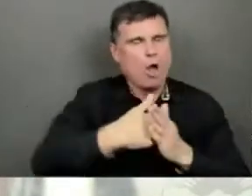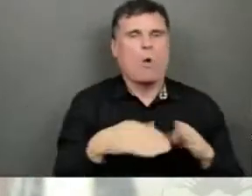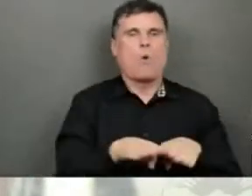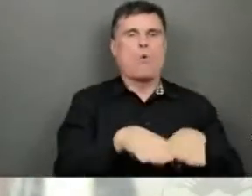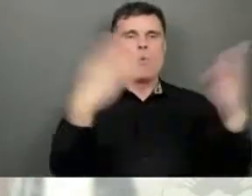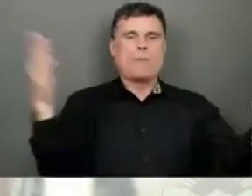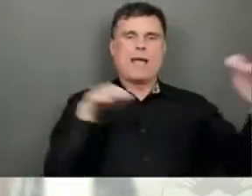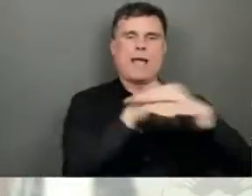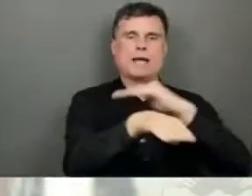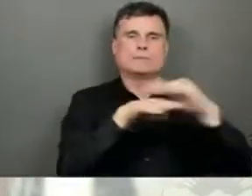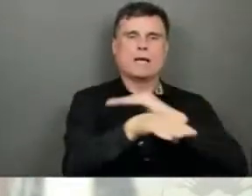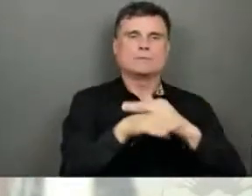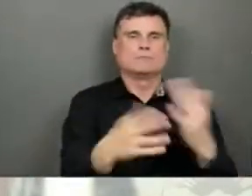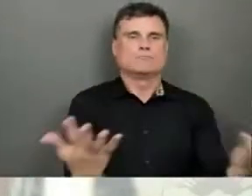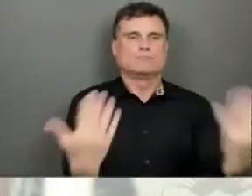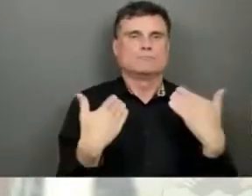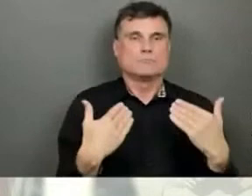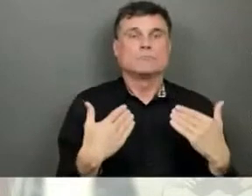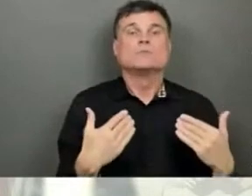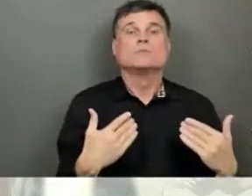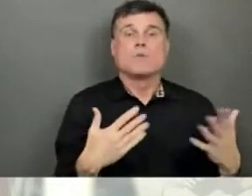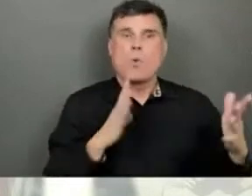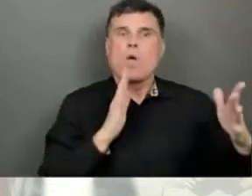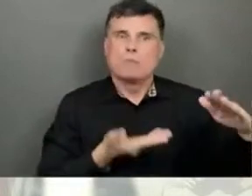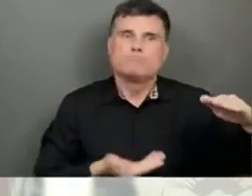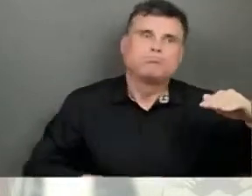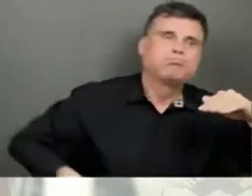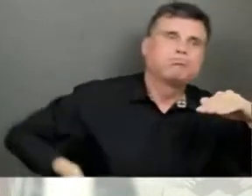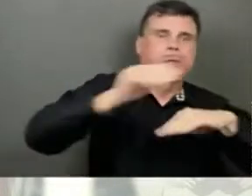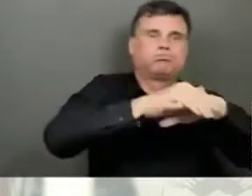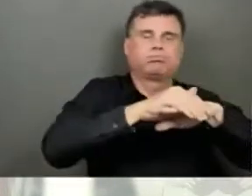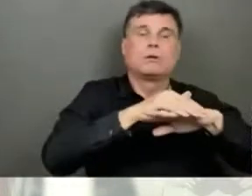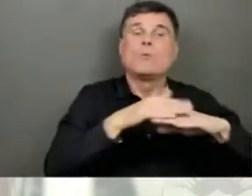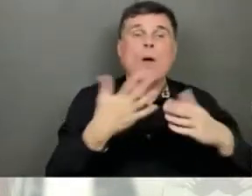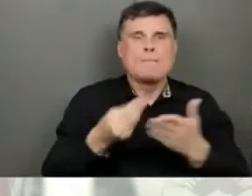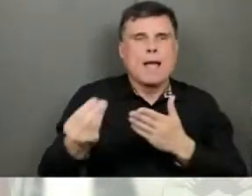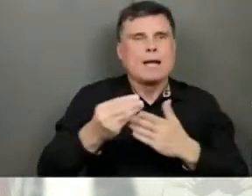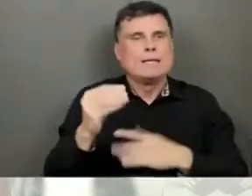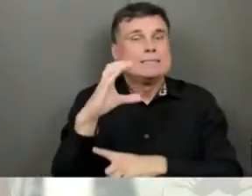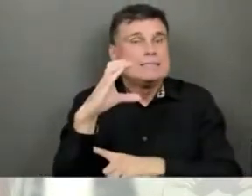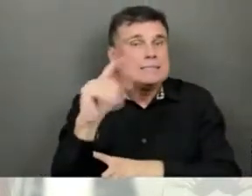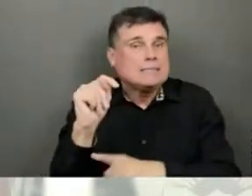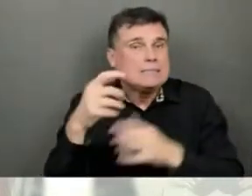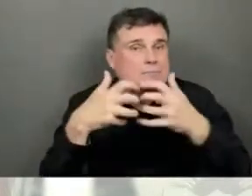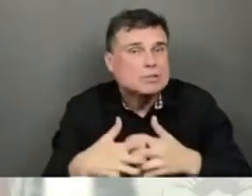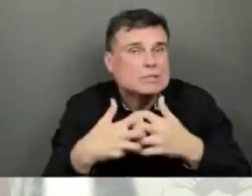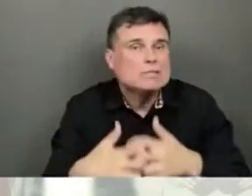100 on an annualized basis. And in terms of MRI, scans,